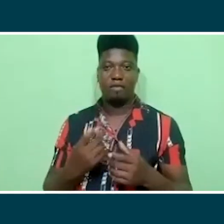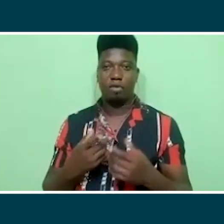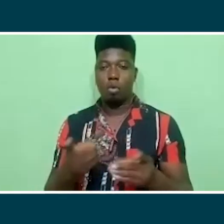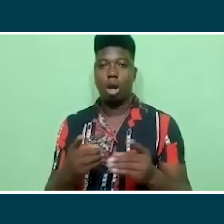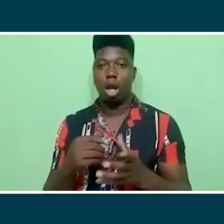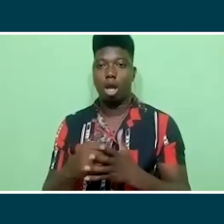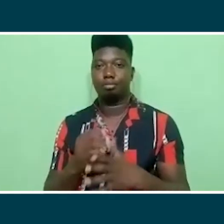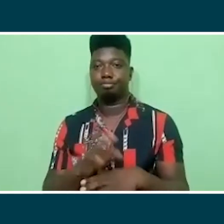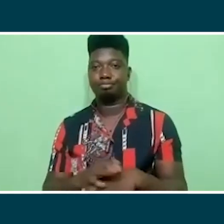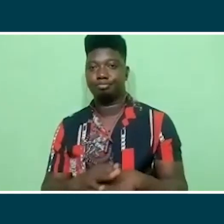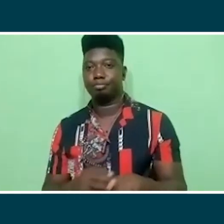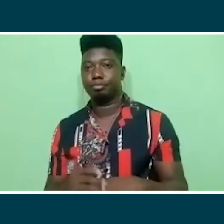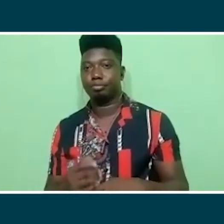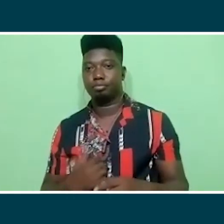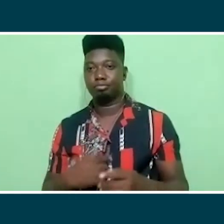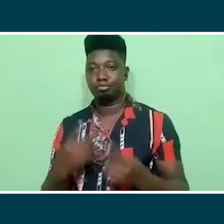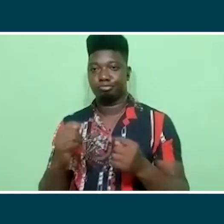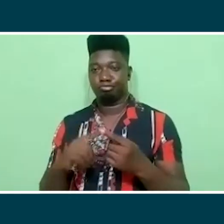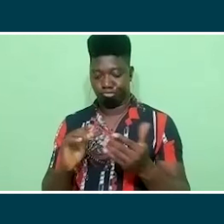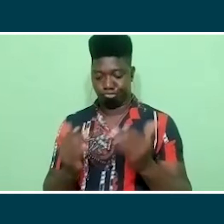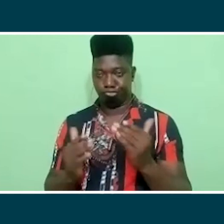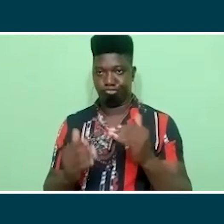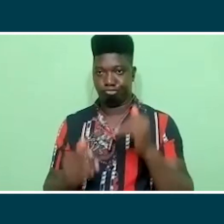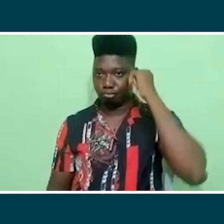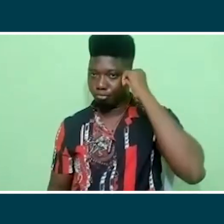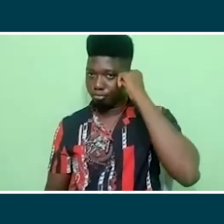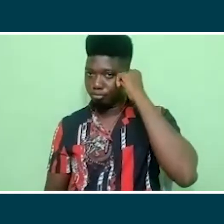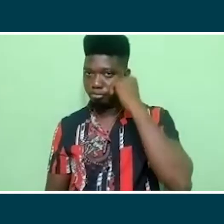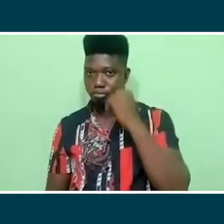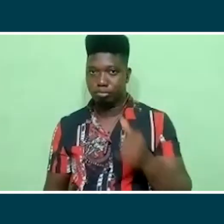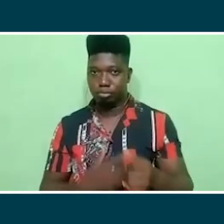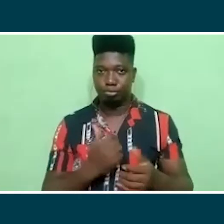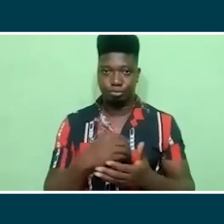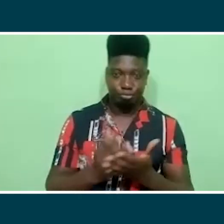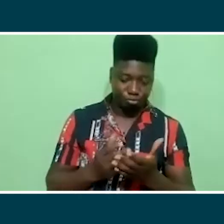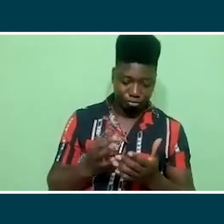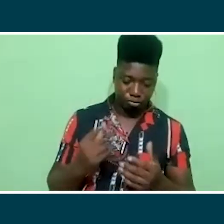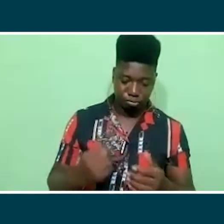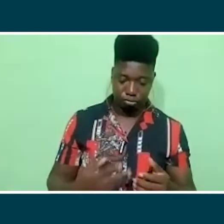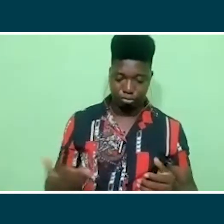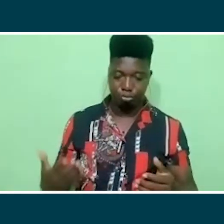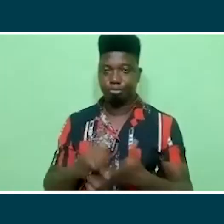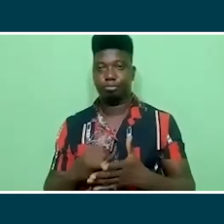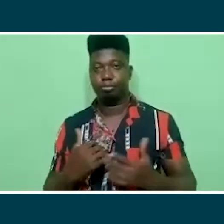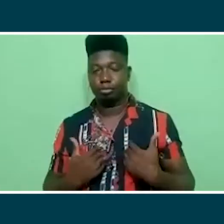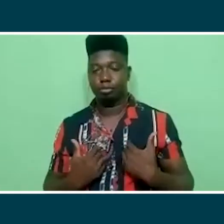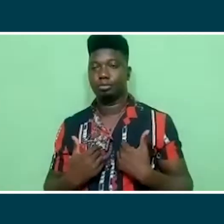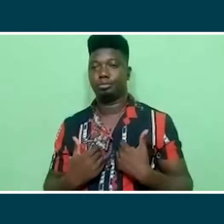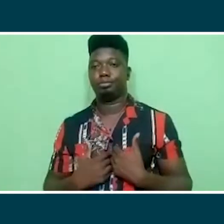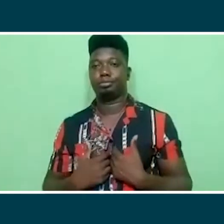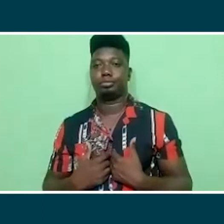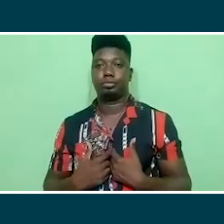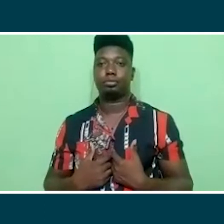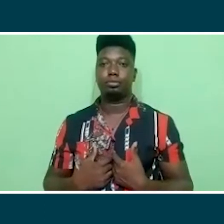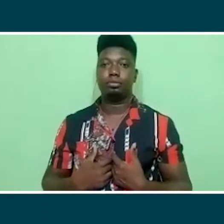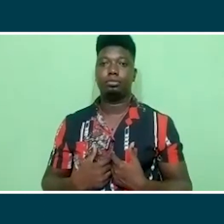trying to do some comparatives, and some of the things I think I observed. I think in the Western world,